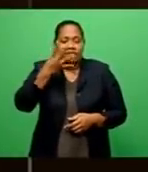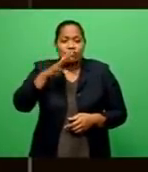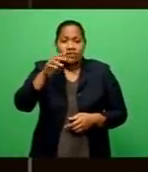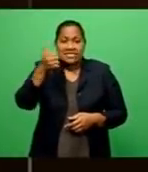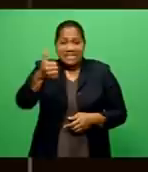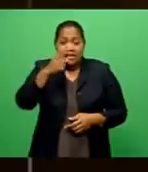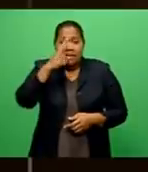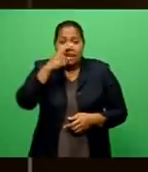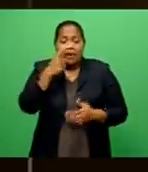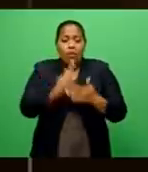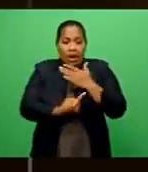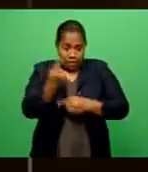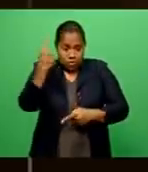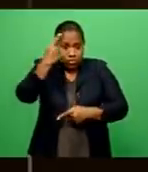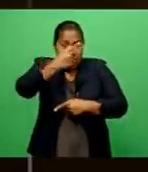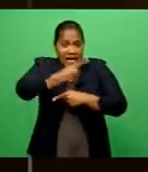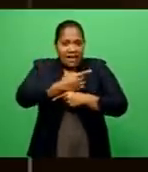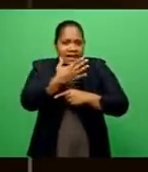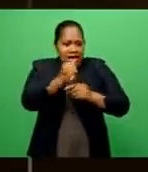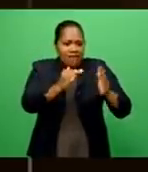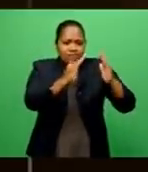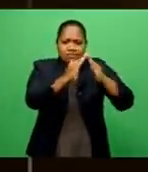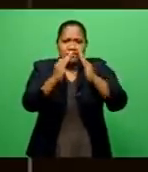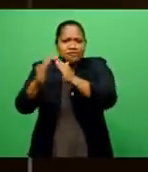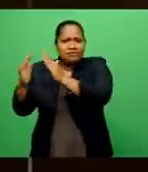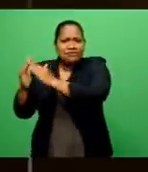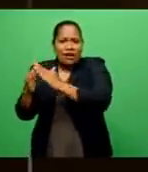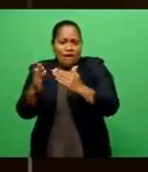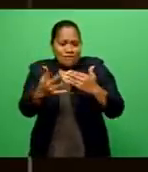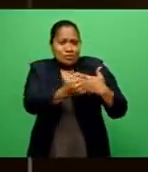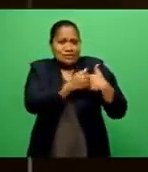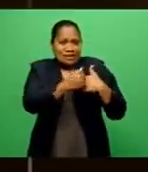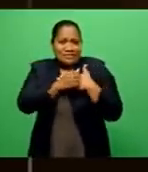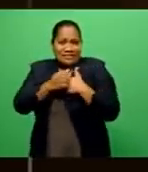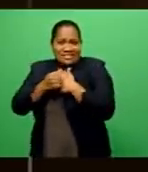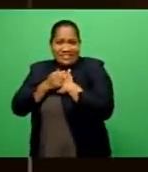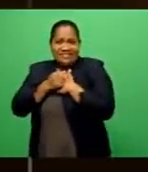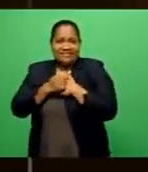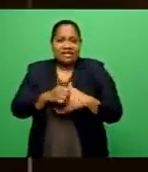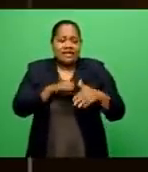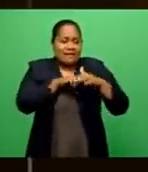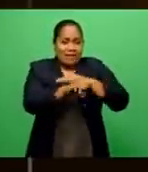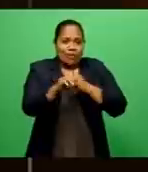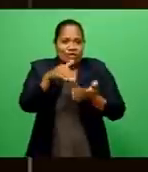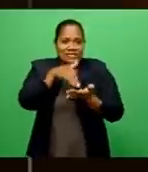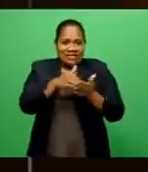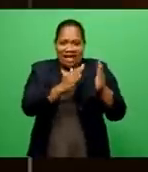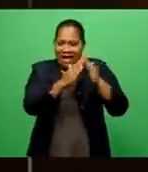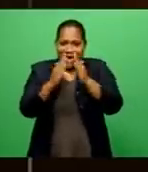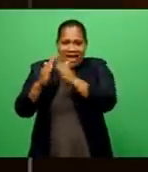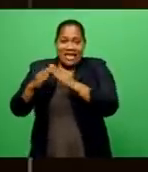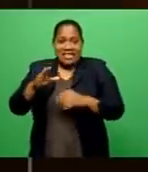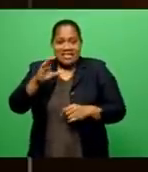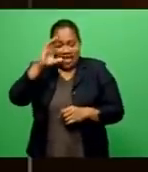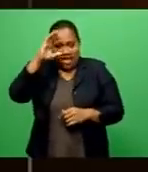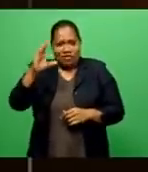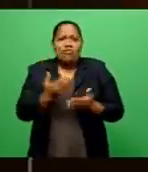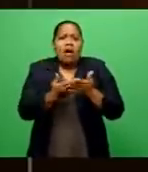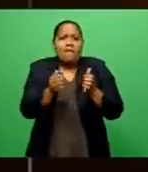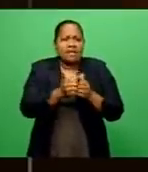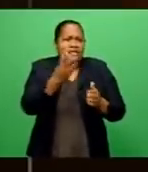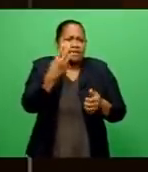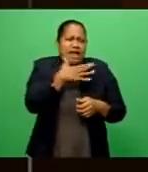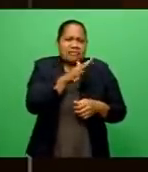18,846 people are tonight sheltering in 389 active evacuation centers around the country. Once word broke of